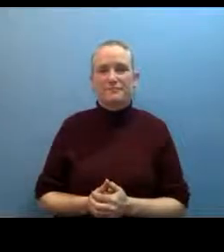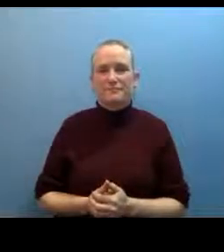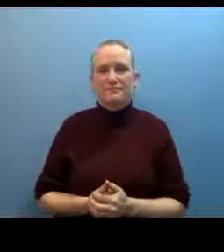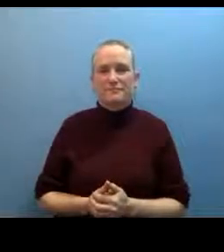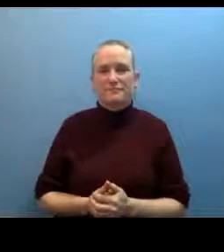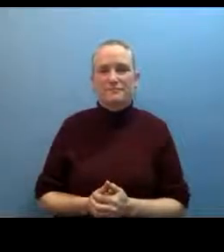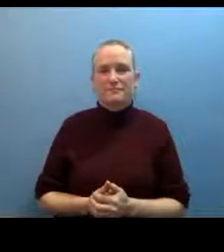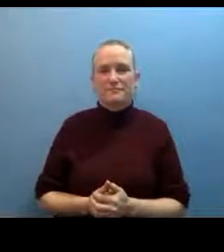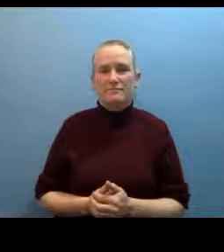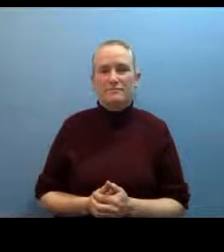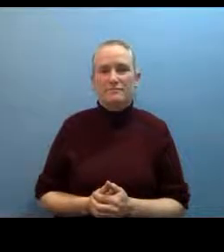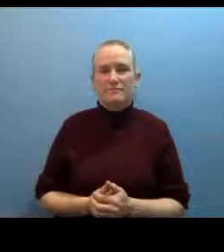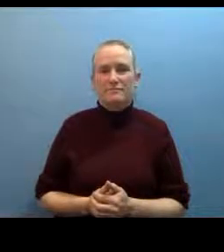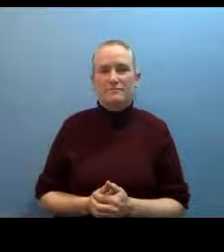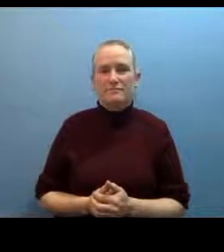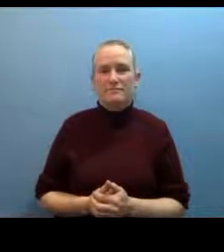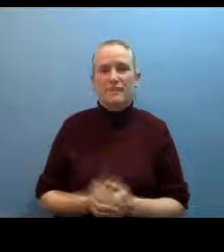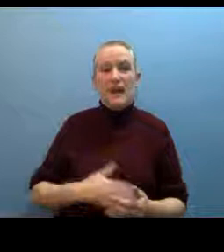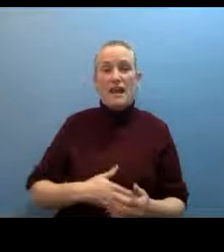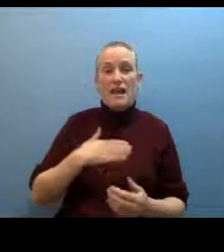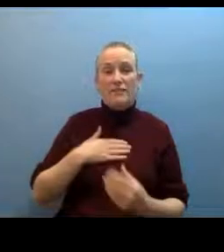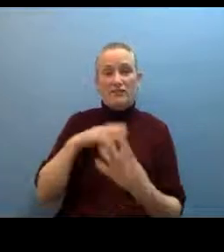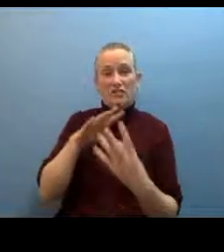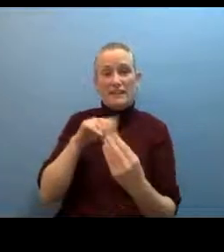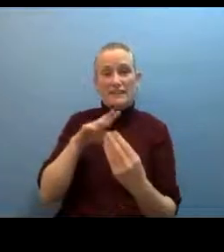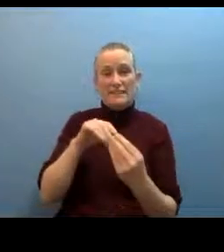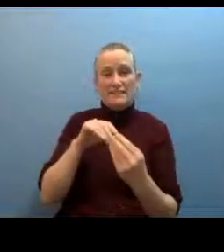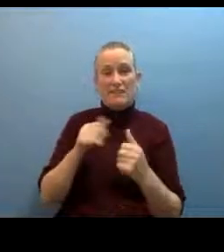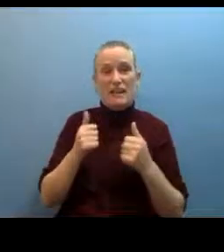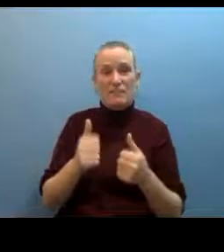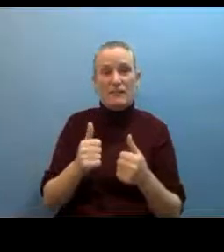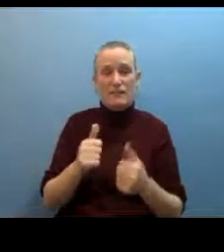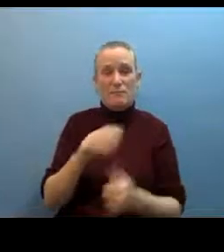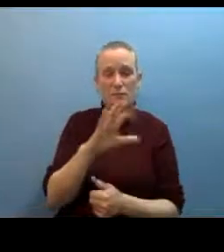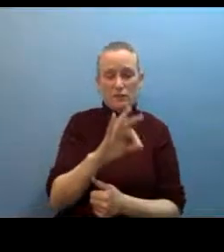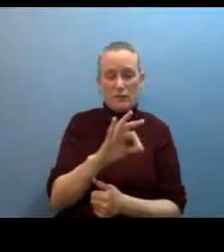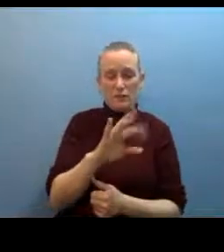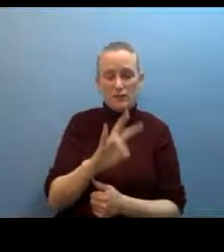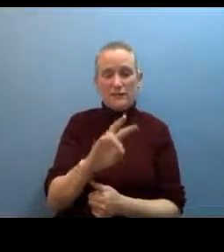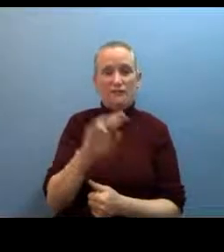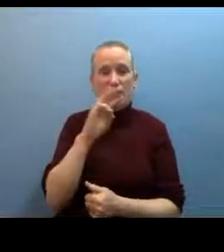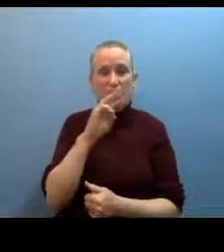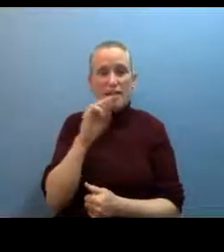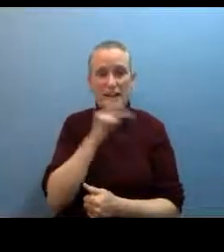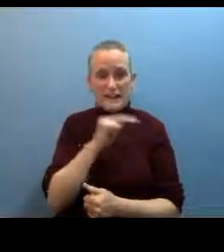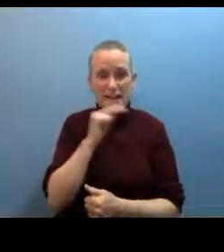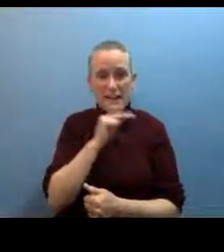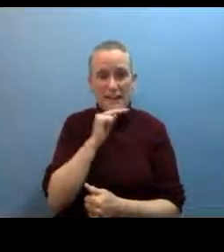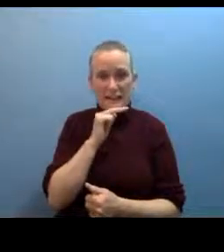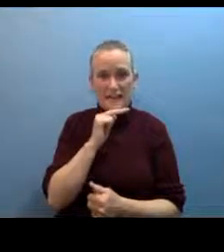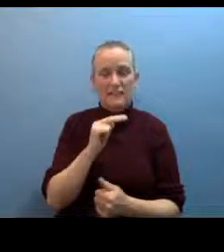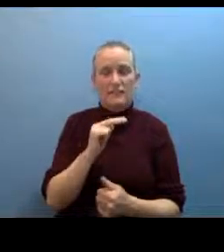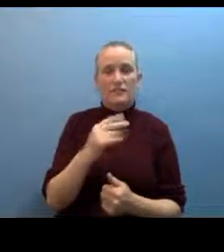The chat service, live chat, is available Monday, Wednesday and Friday between